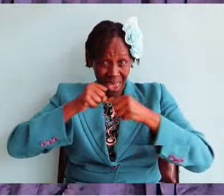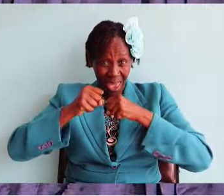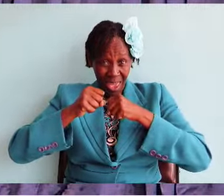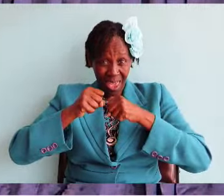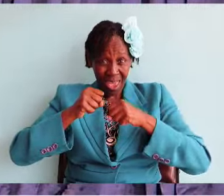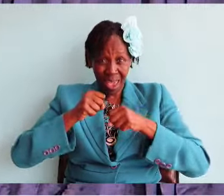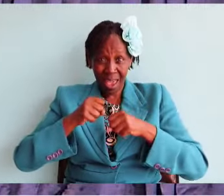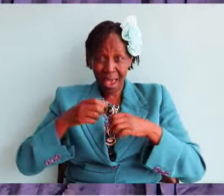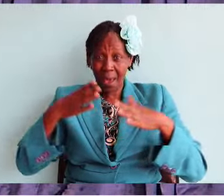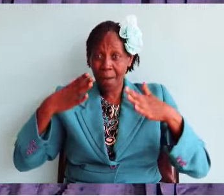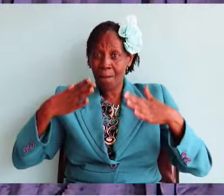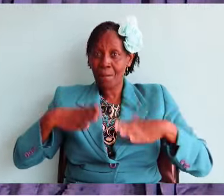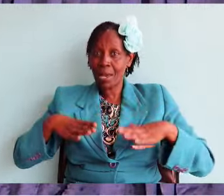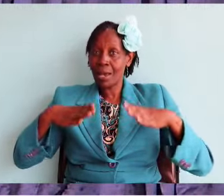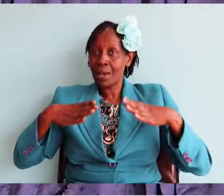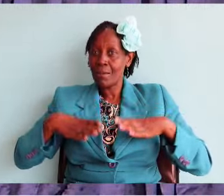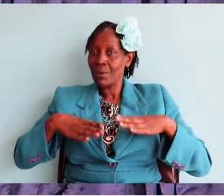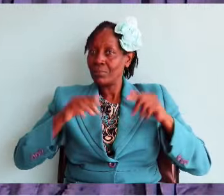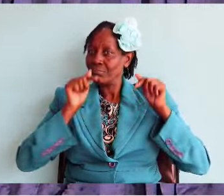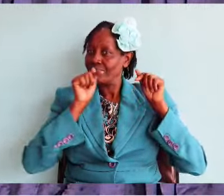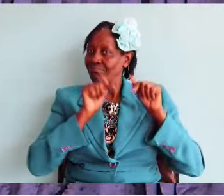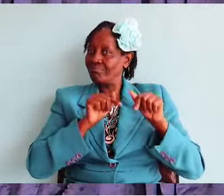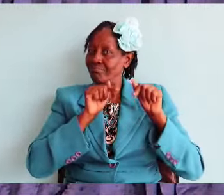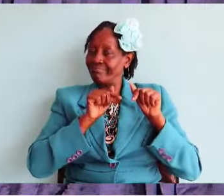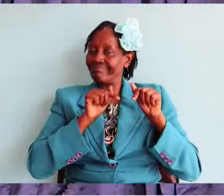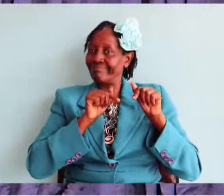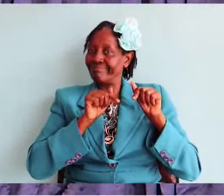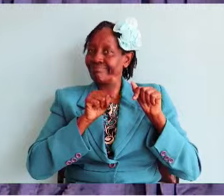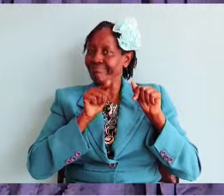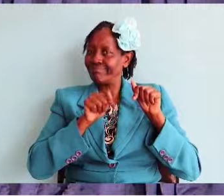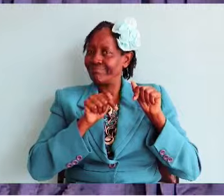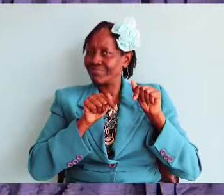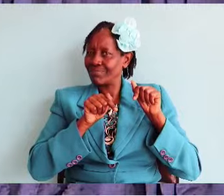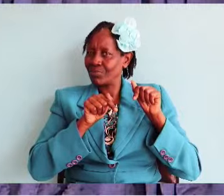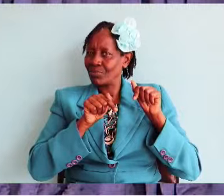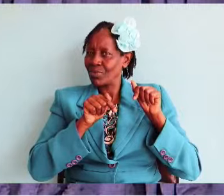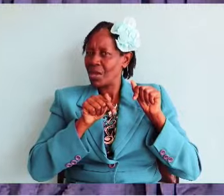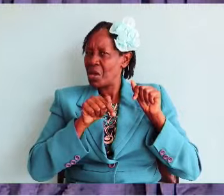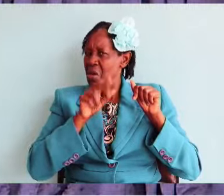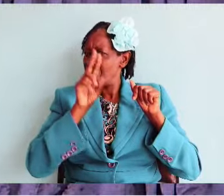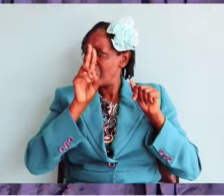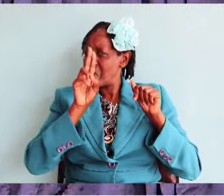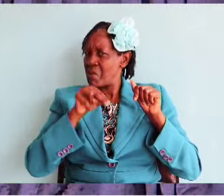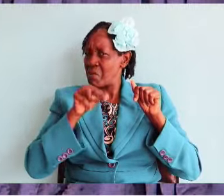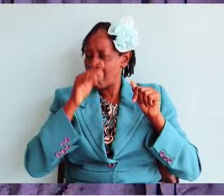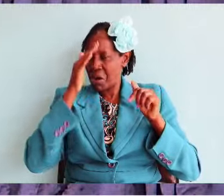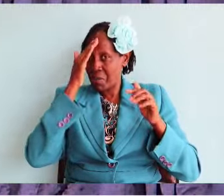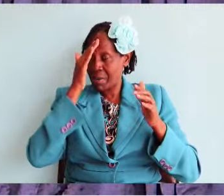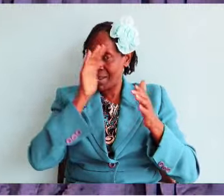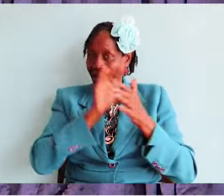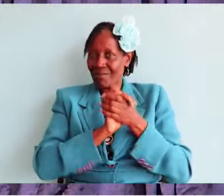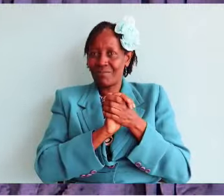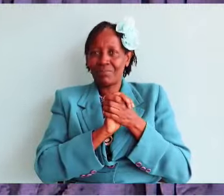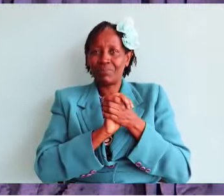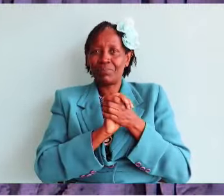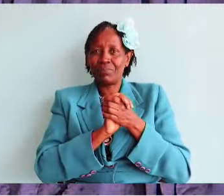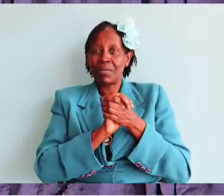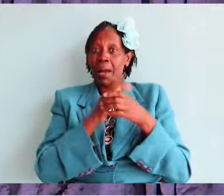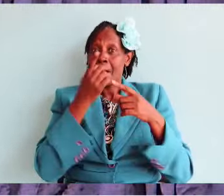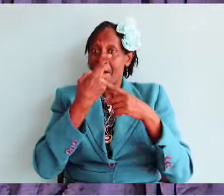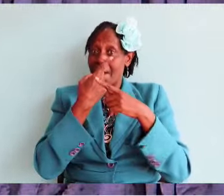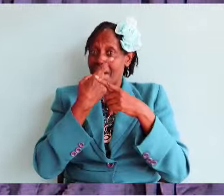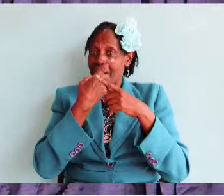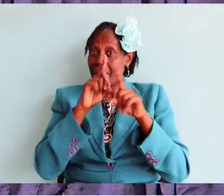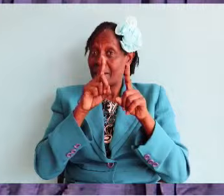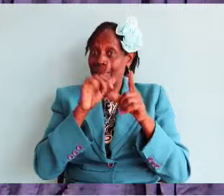as locusts in abundance? Nobody will believe, right? But that